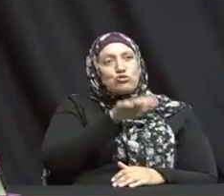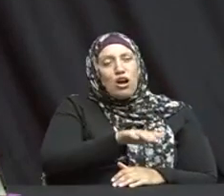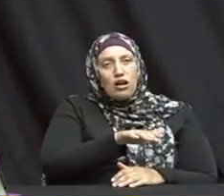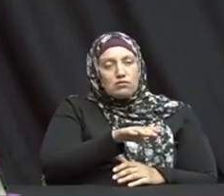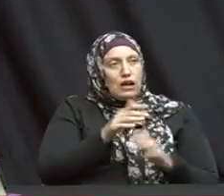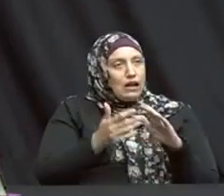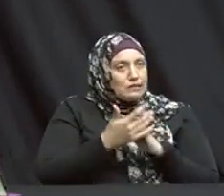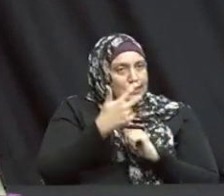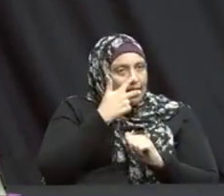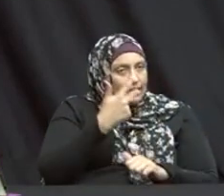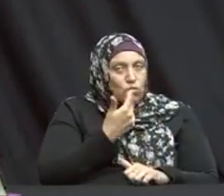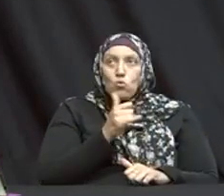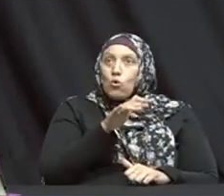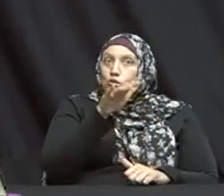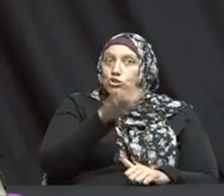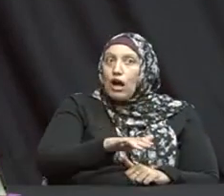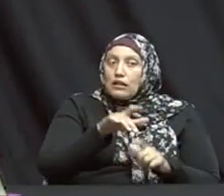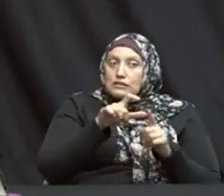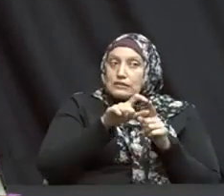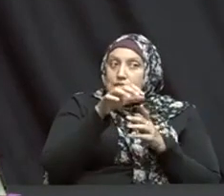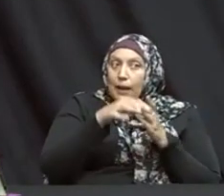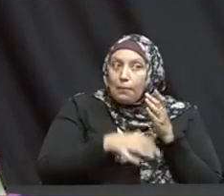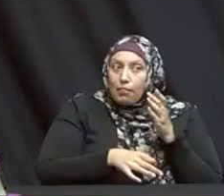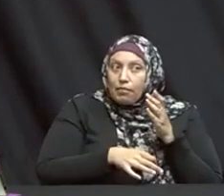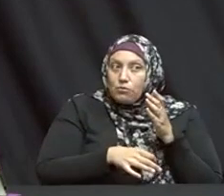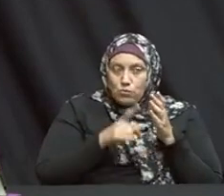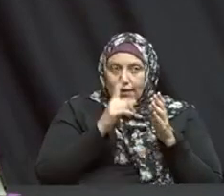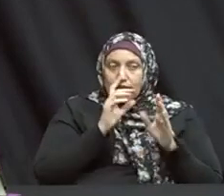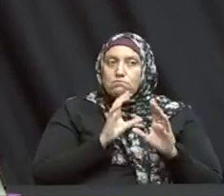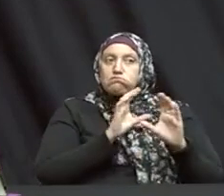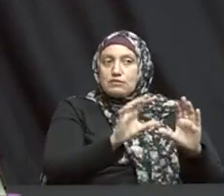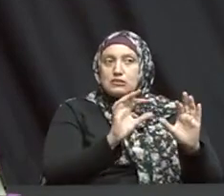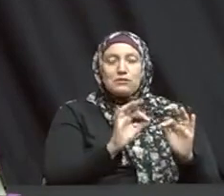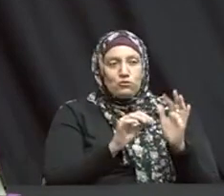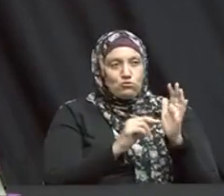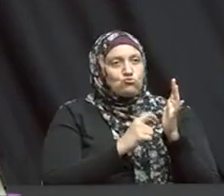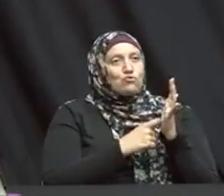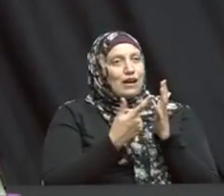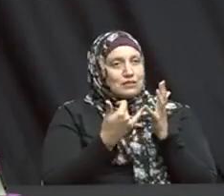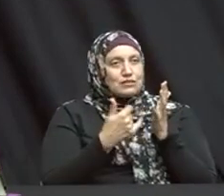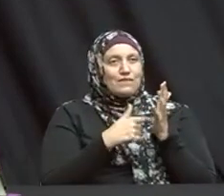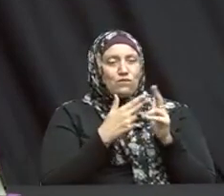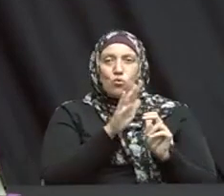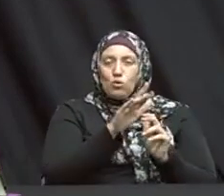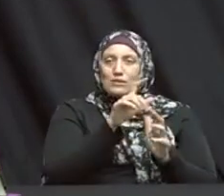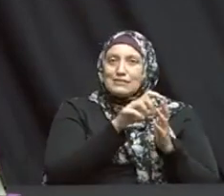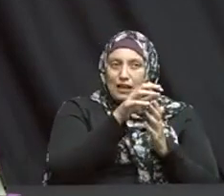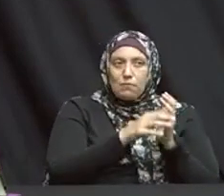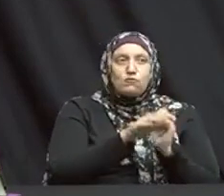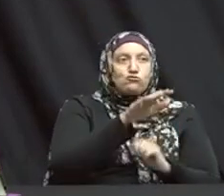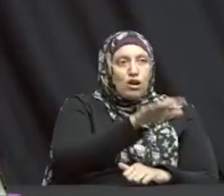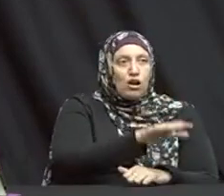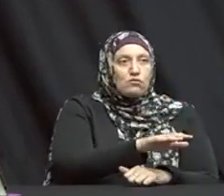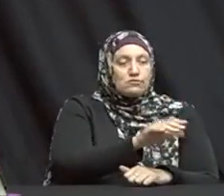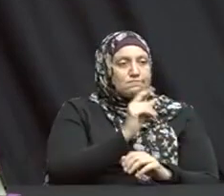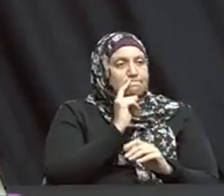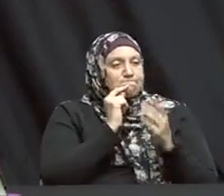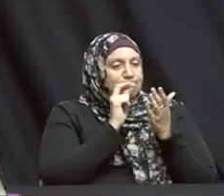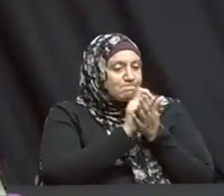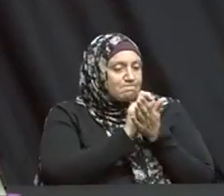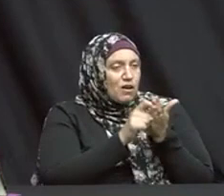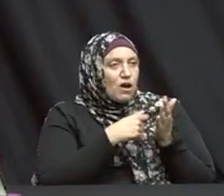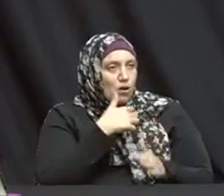to manage how those assets are used and, consumed for education, et cetera, health care, et